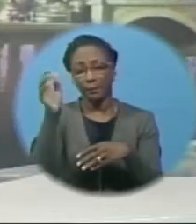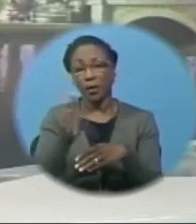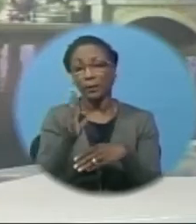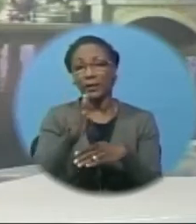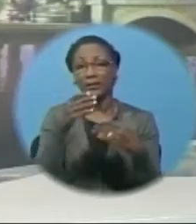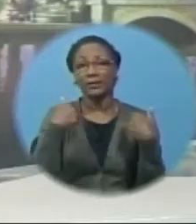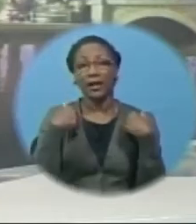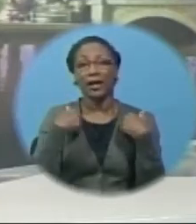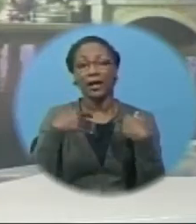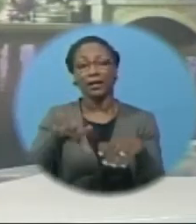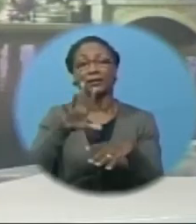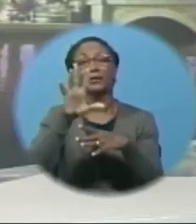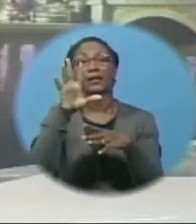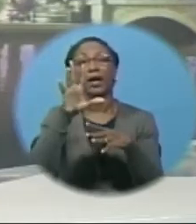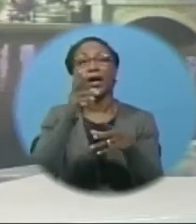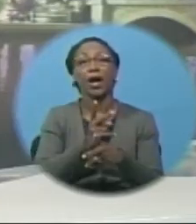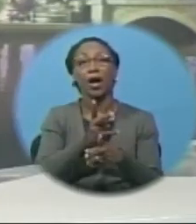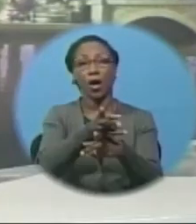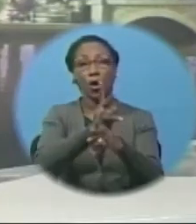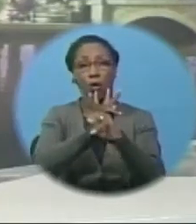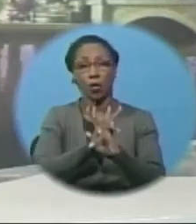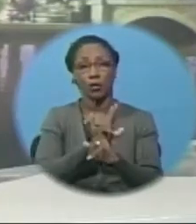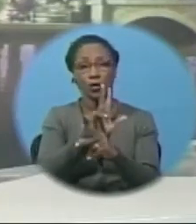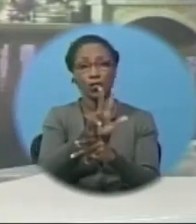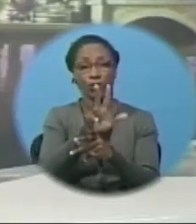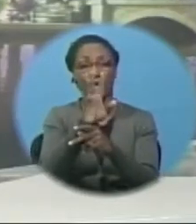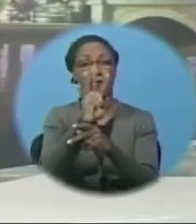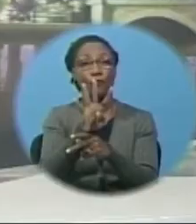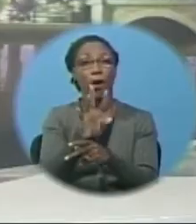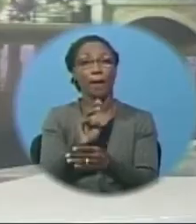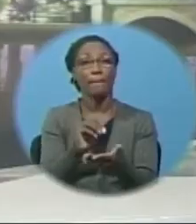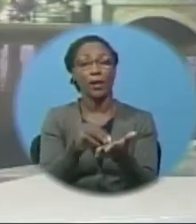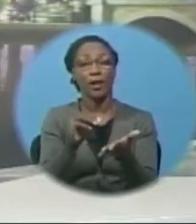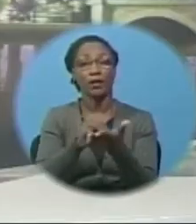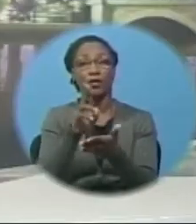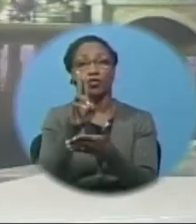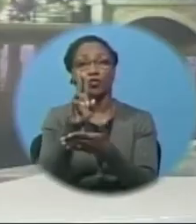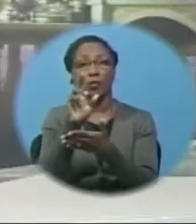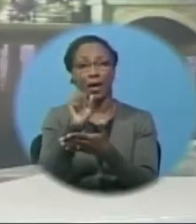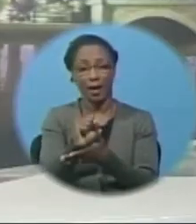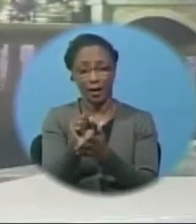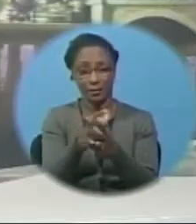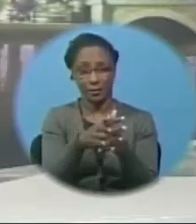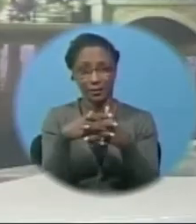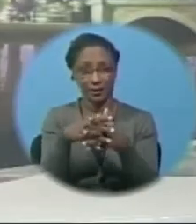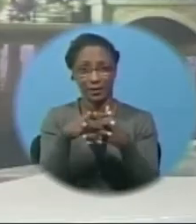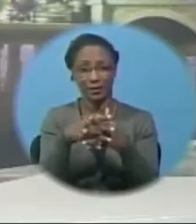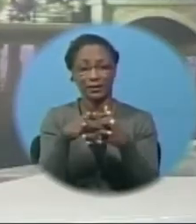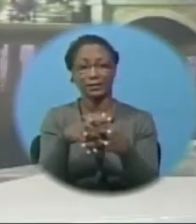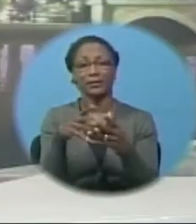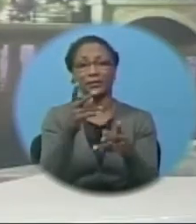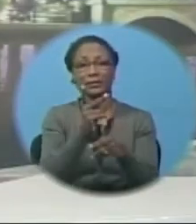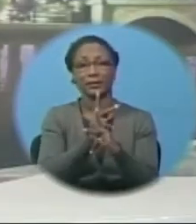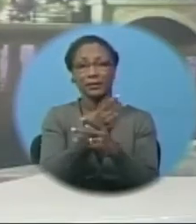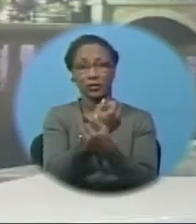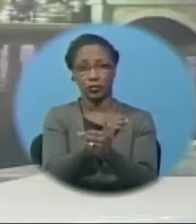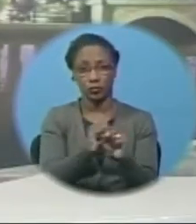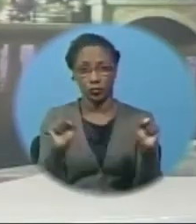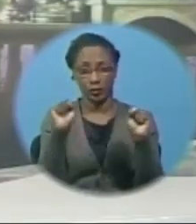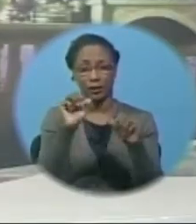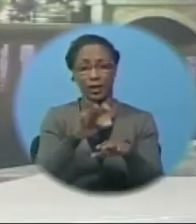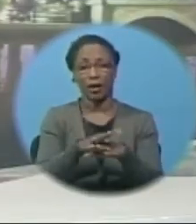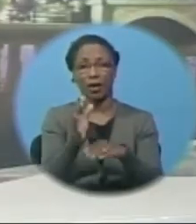the tune of $34 million to enhance energy security and sustainability here on the island. Lisa Lord has